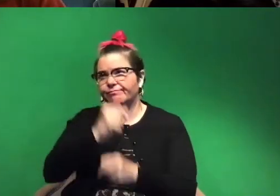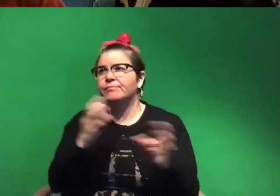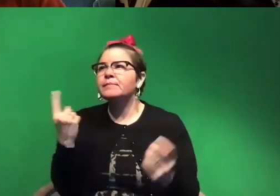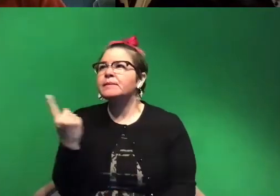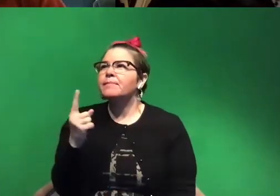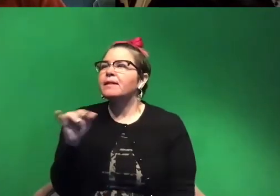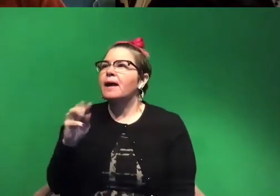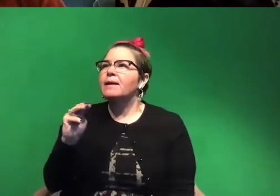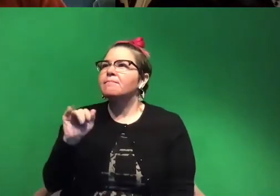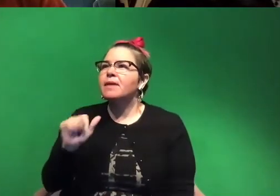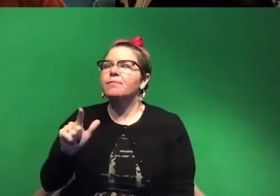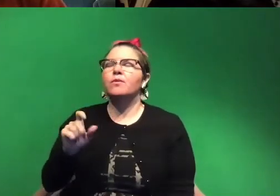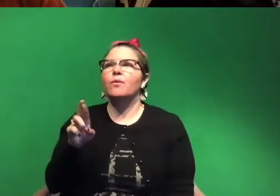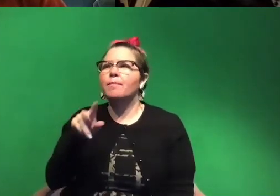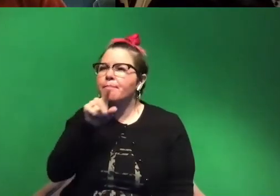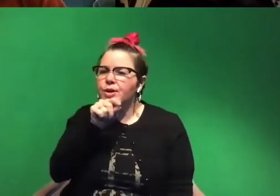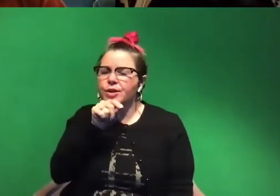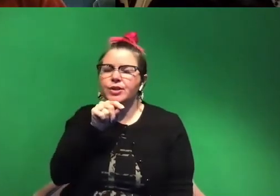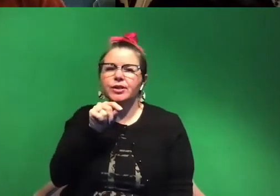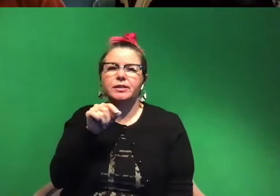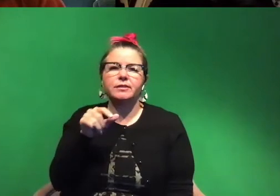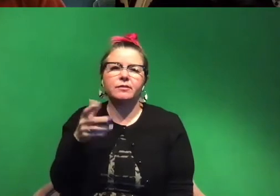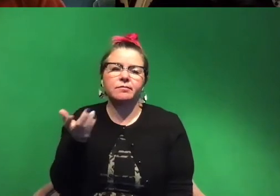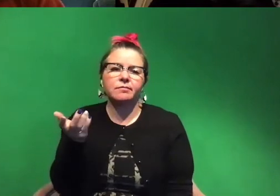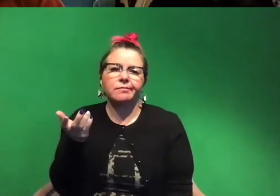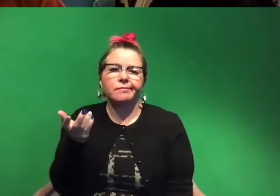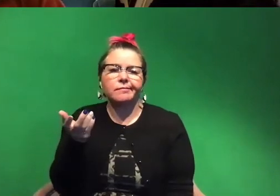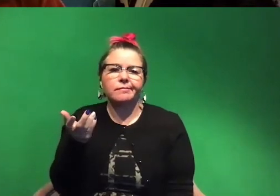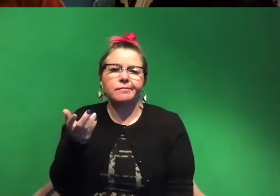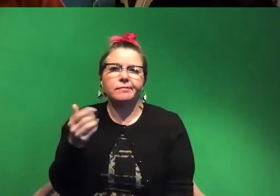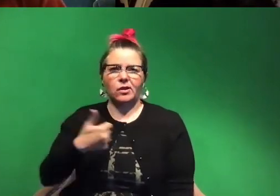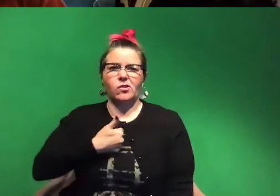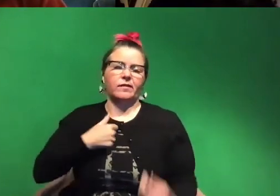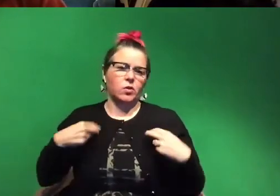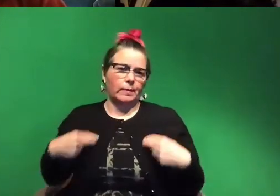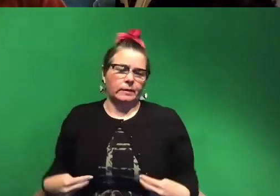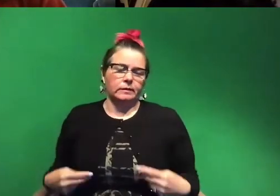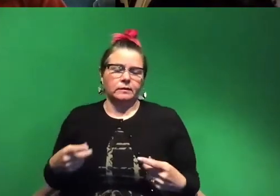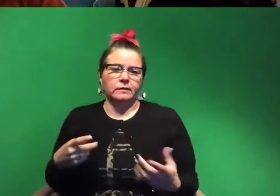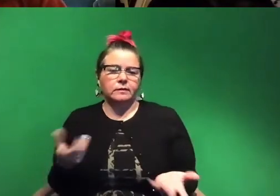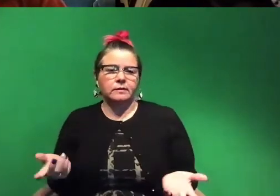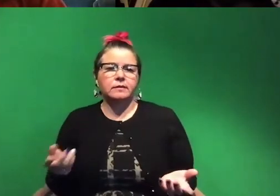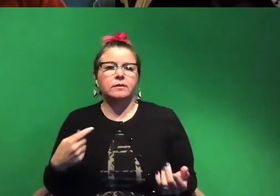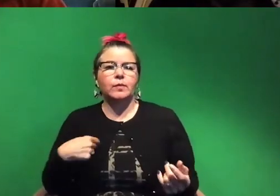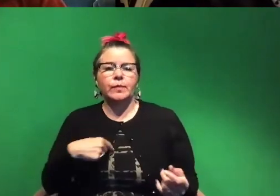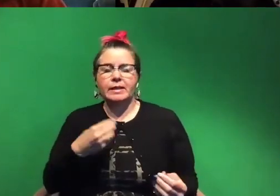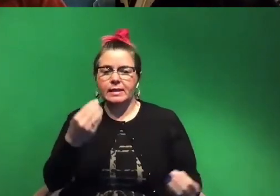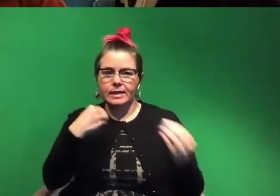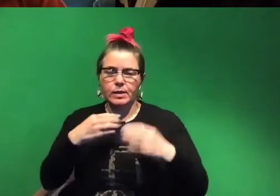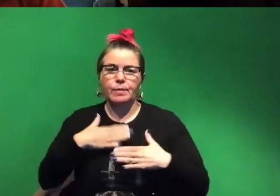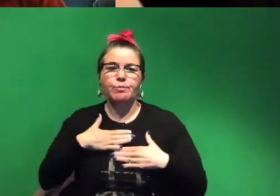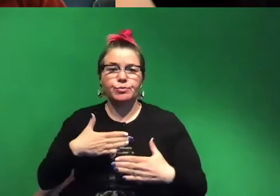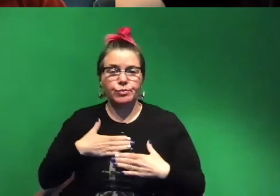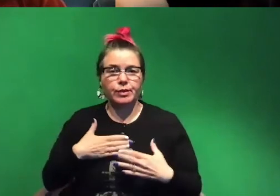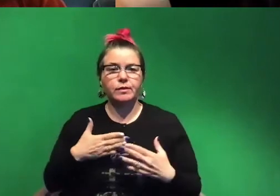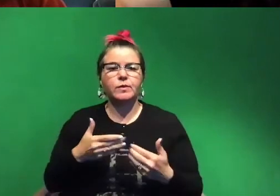mammal or a bird, like a mammal like ourselves, which we eat and we breathe through